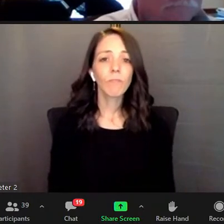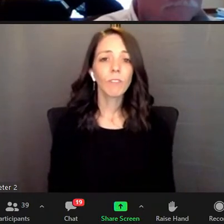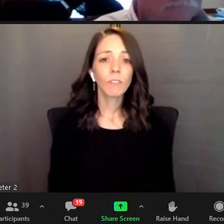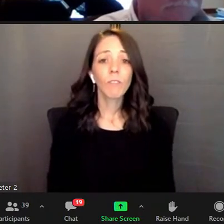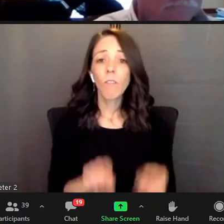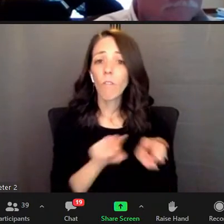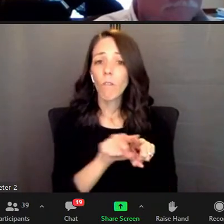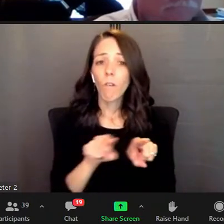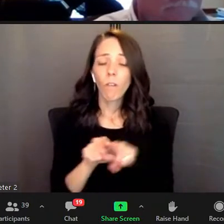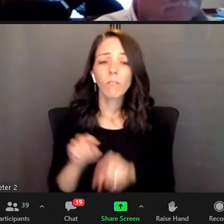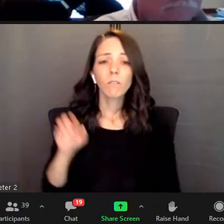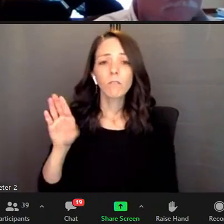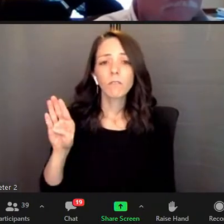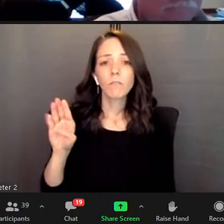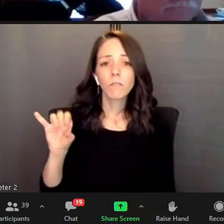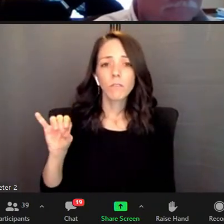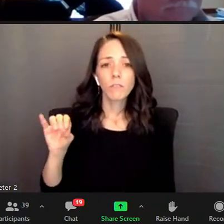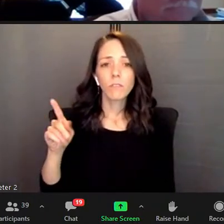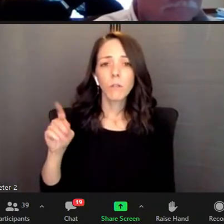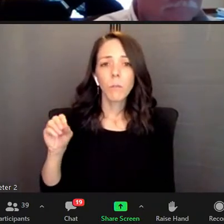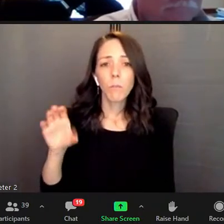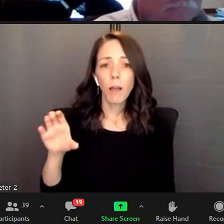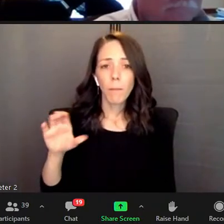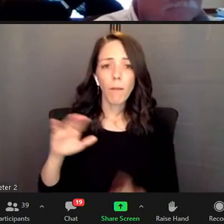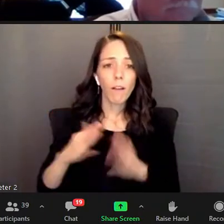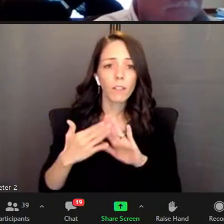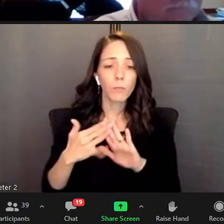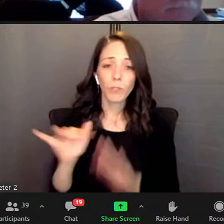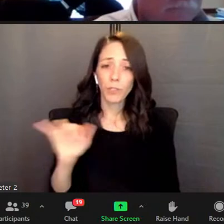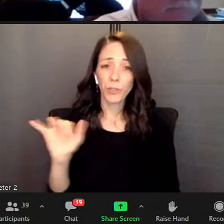BIPOC community especially.